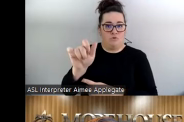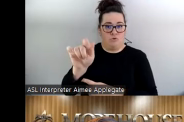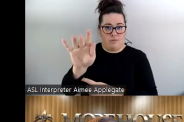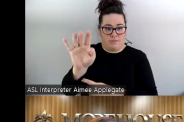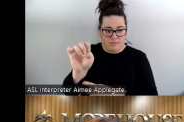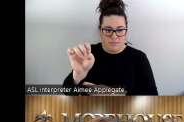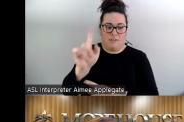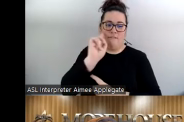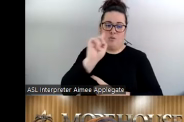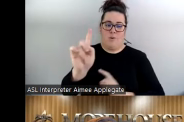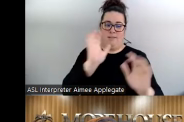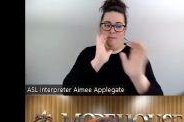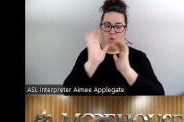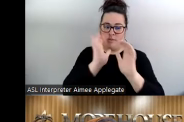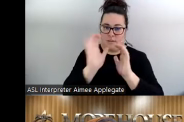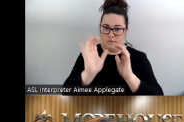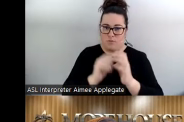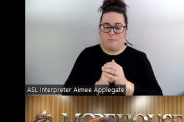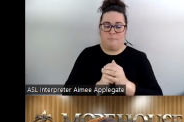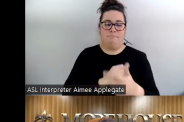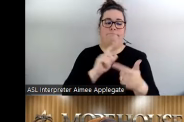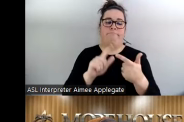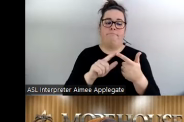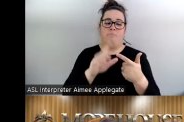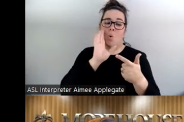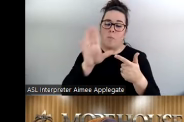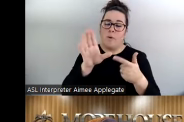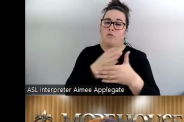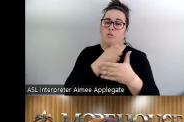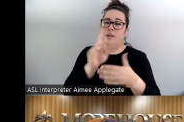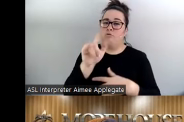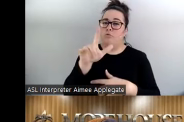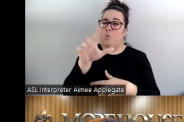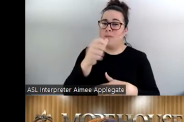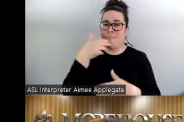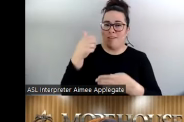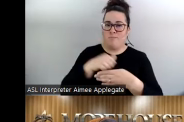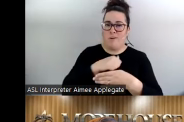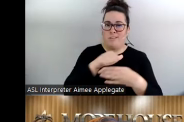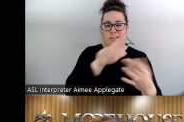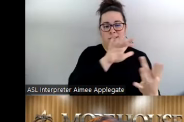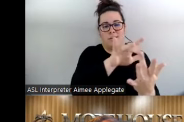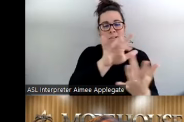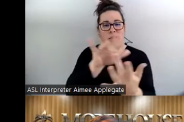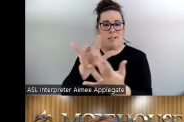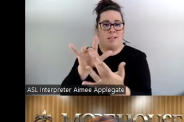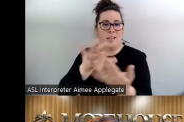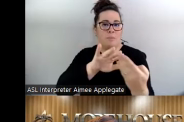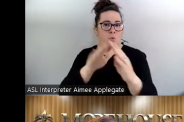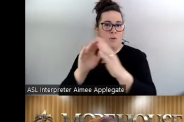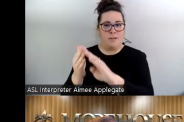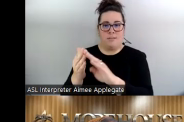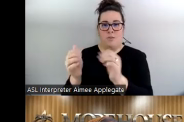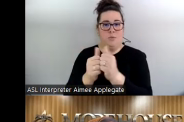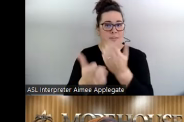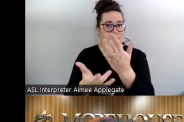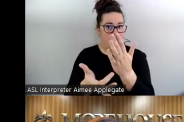will share tools and best practices for reaching their communities through technology, and attendees will learn about